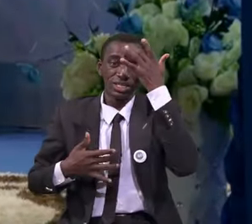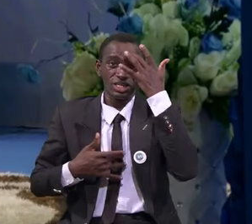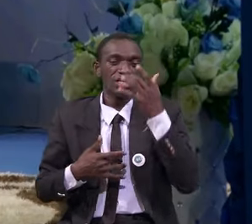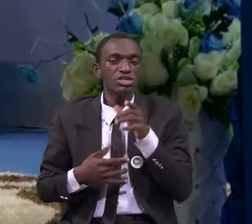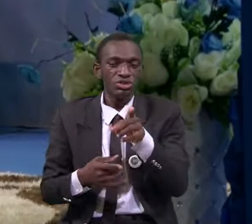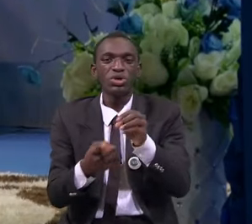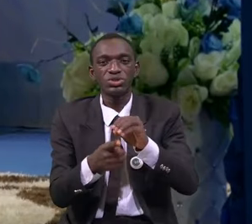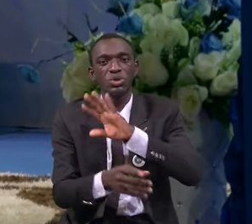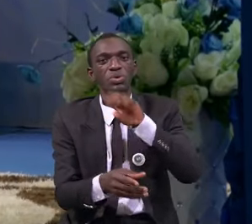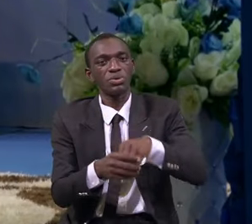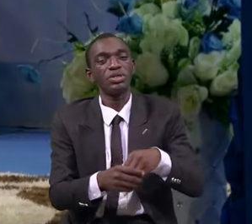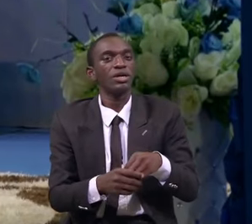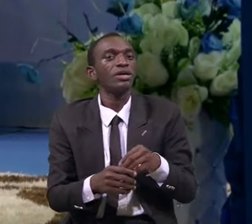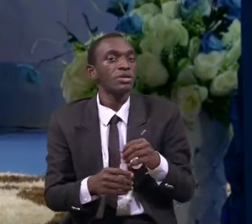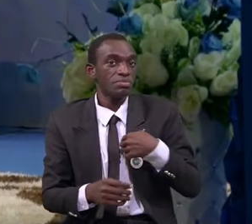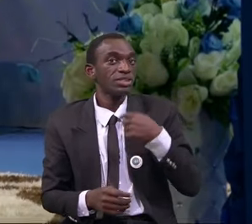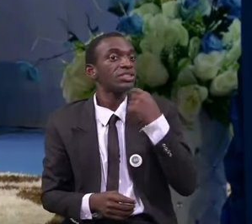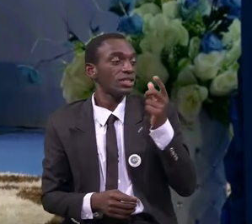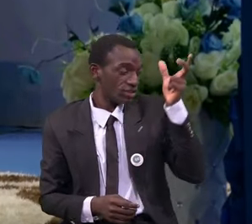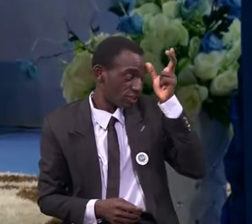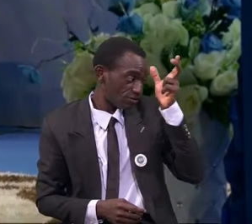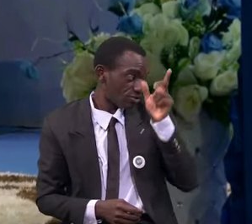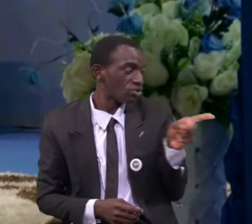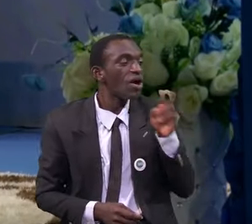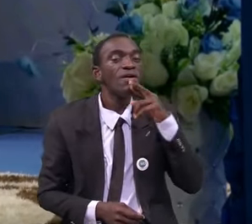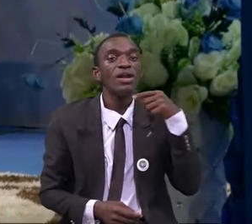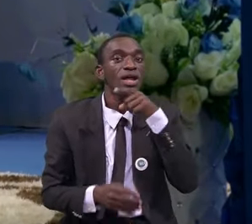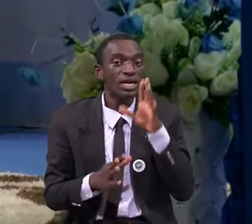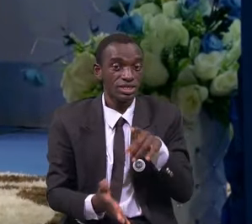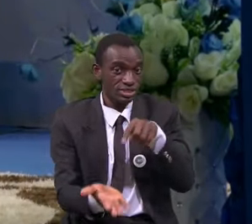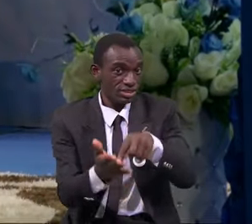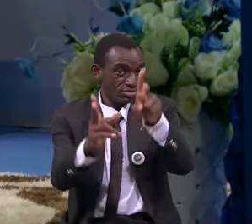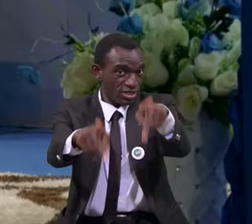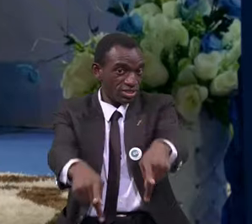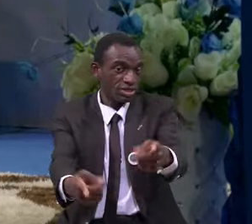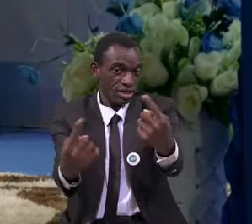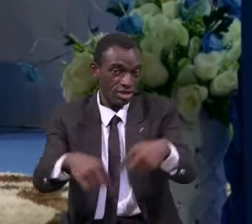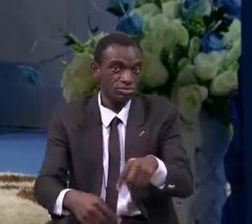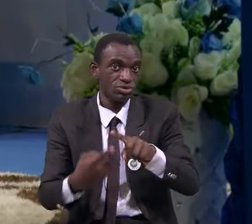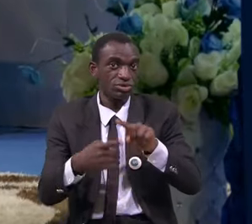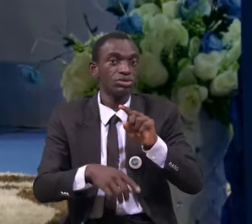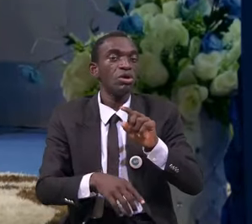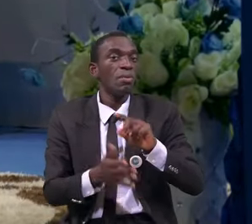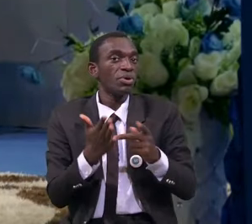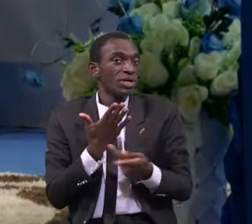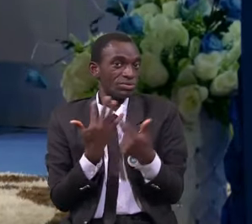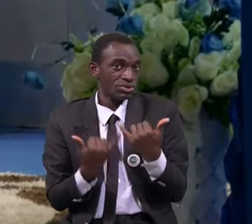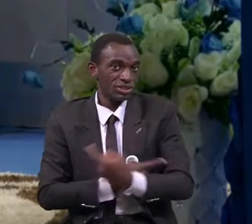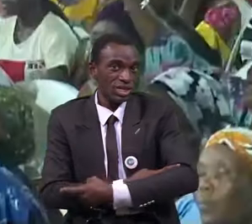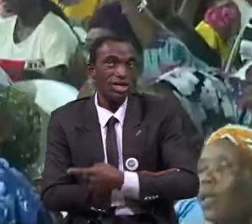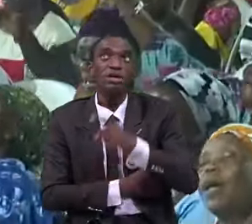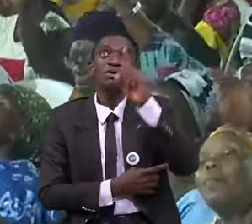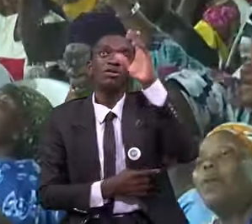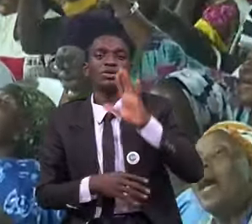This person here that came today, and Christ is going to give the divine touch, curse is canceled from